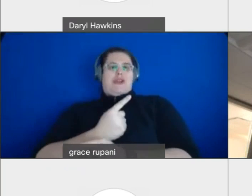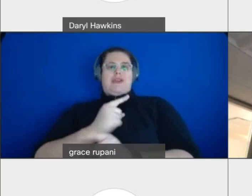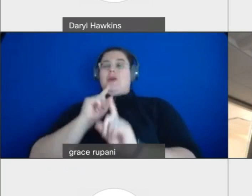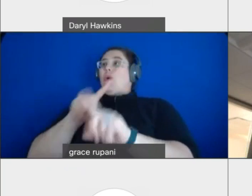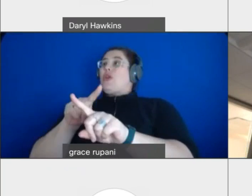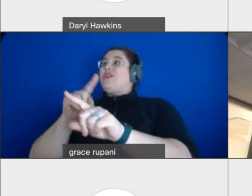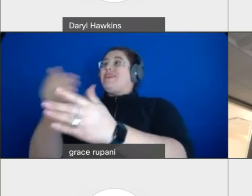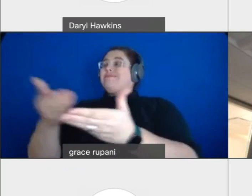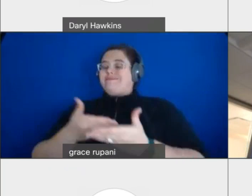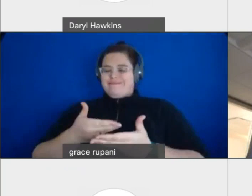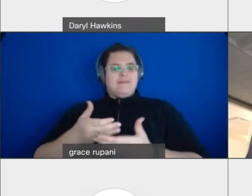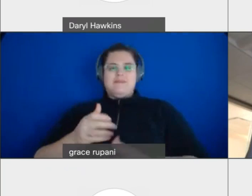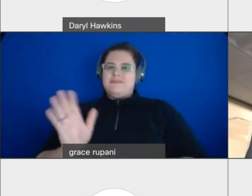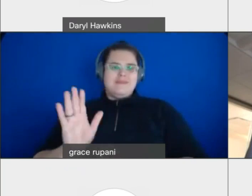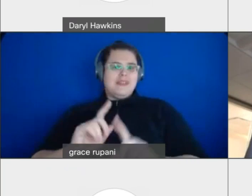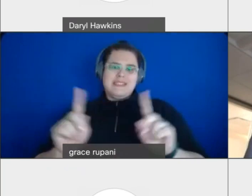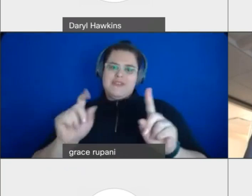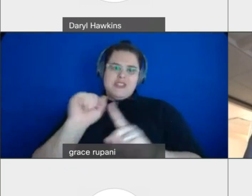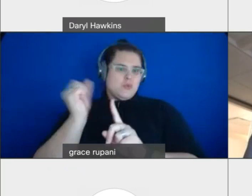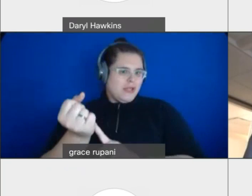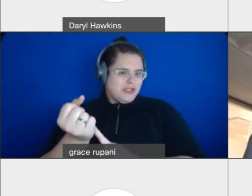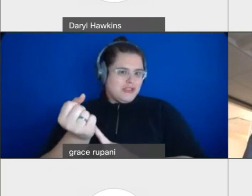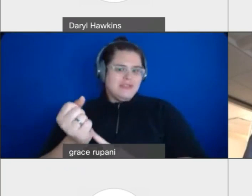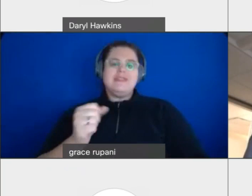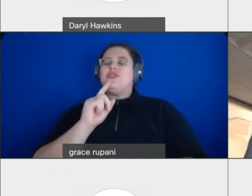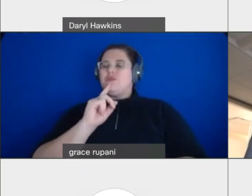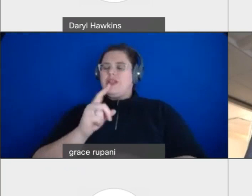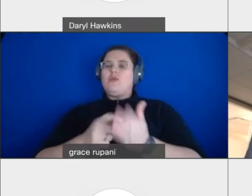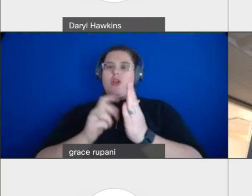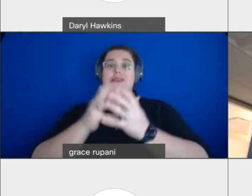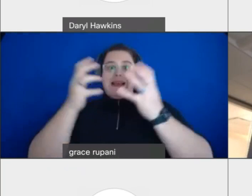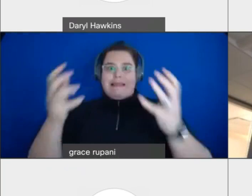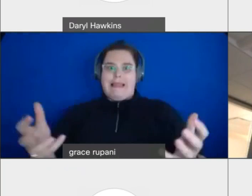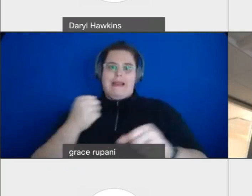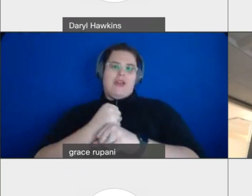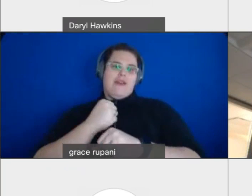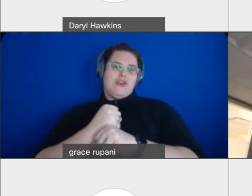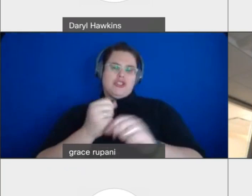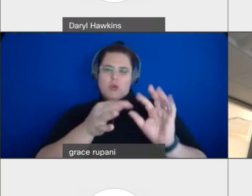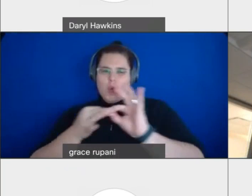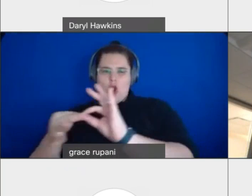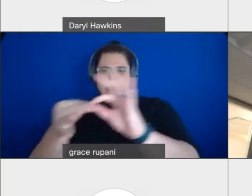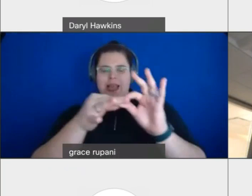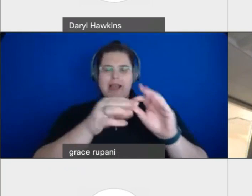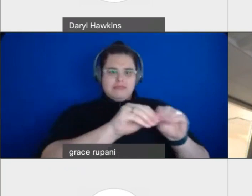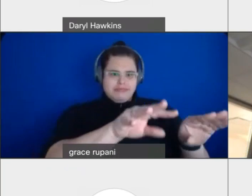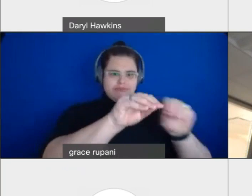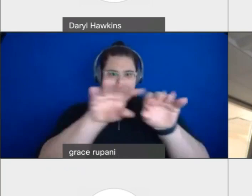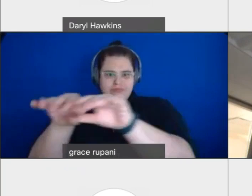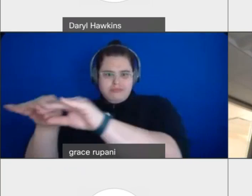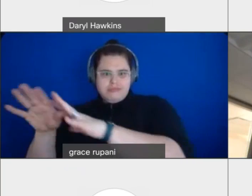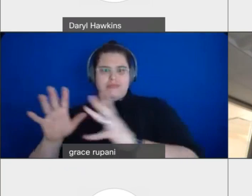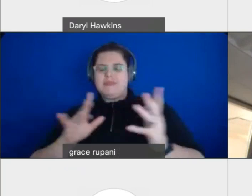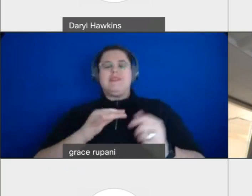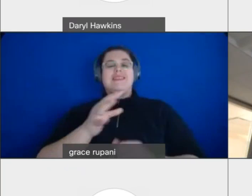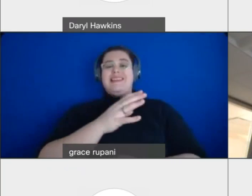the ground effort. And as was mentioned last week, the district can only distribute vaccine that's actually been